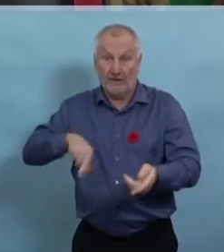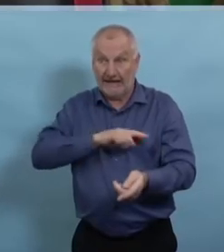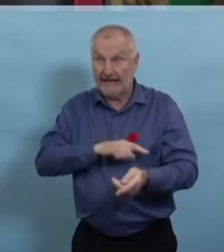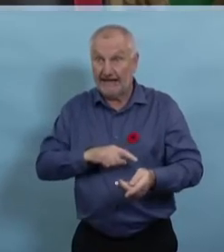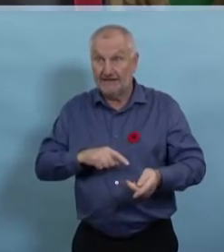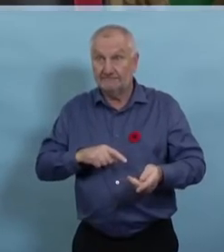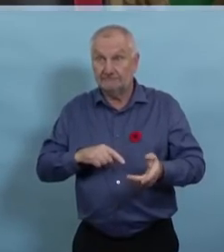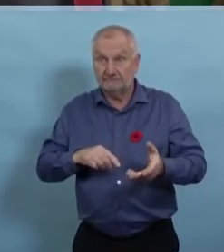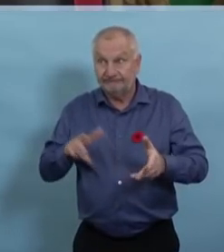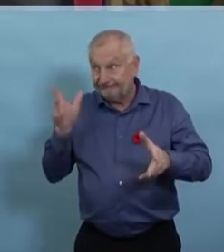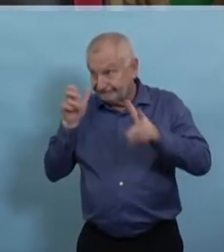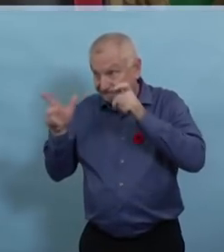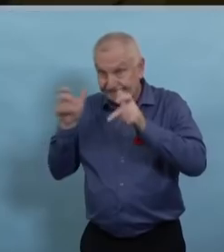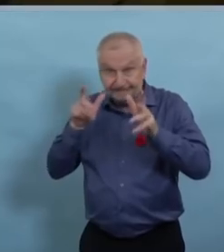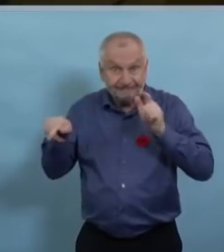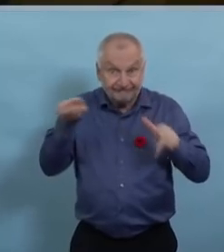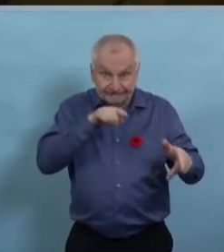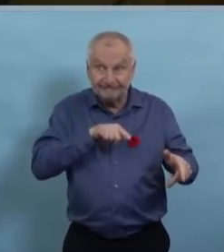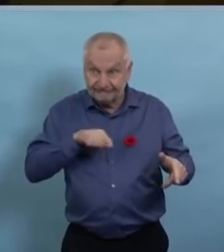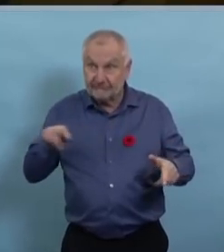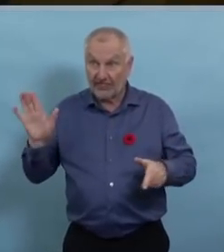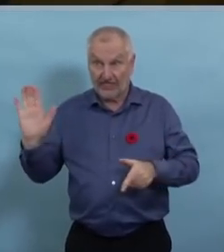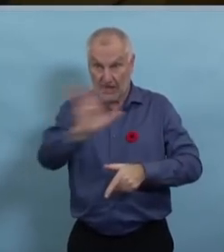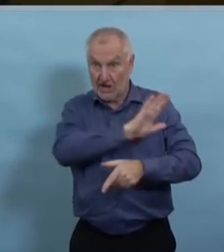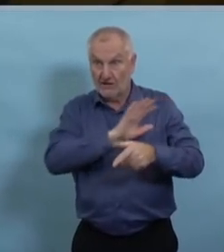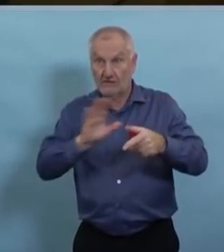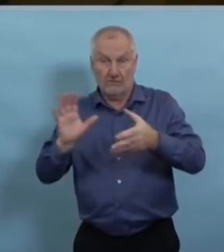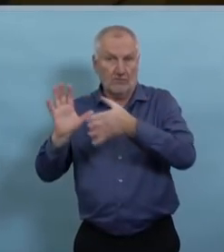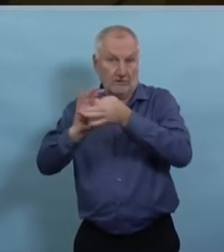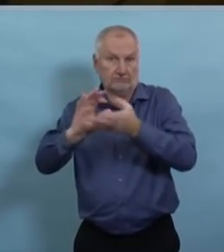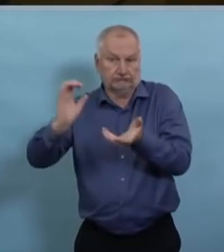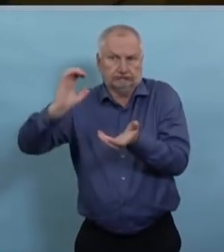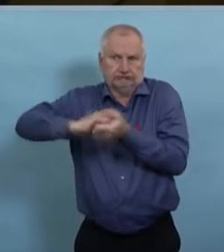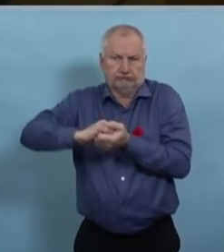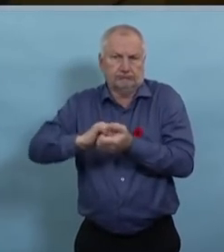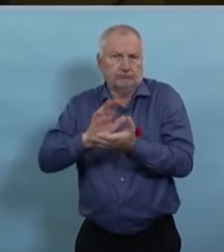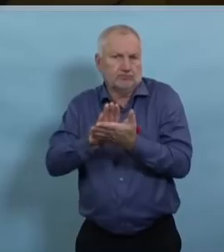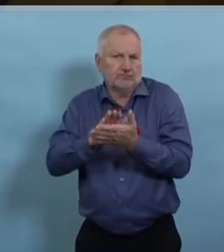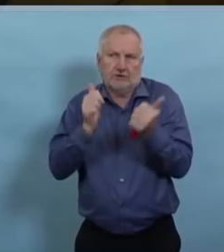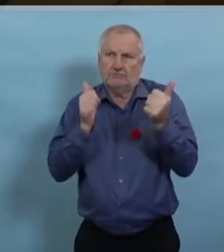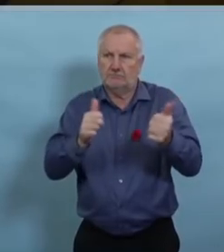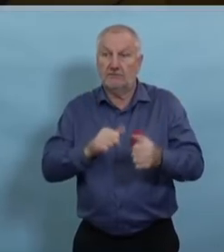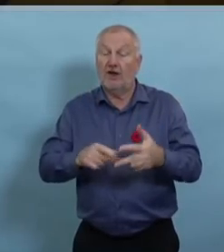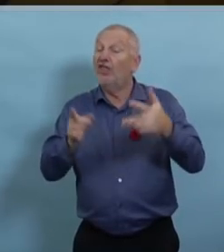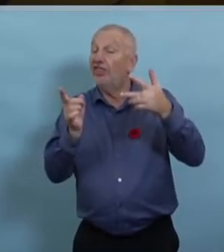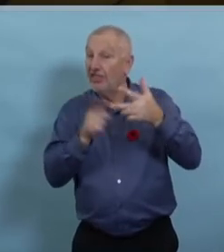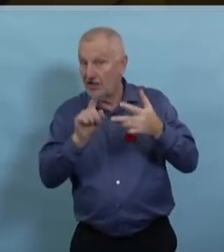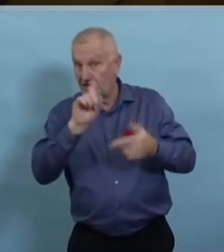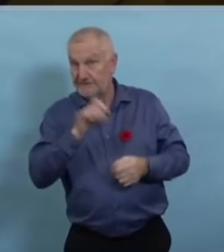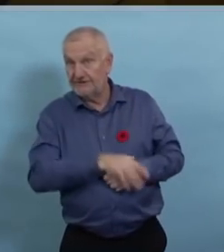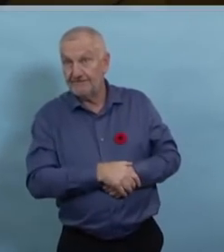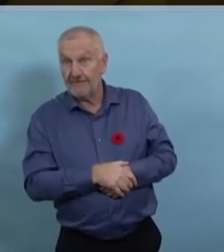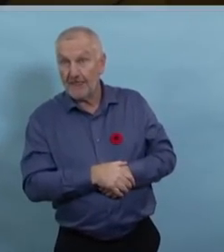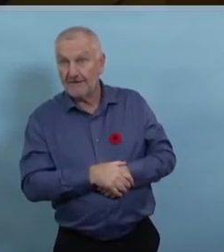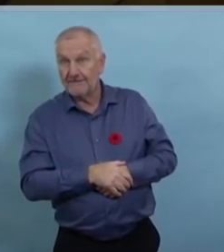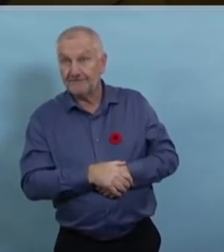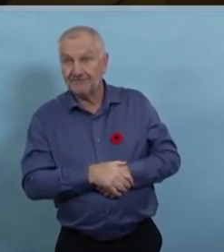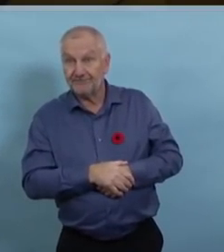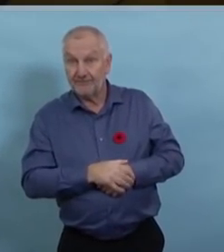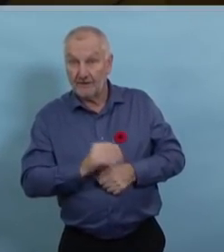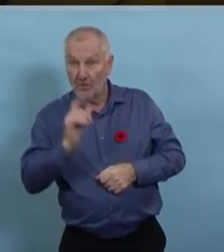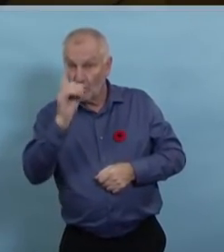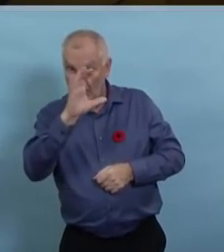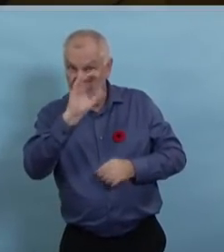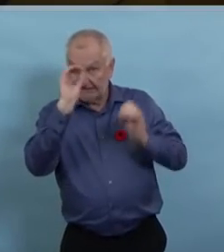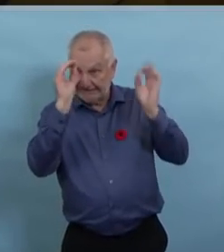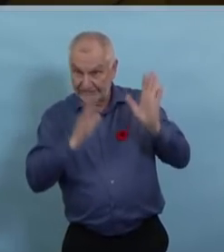divisions. Okay, perfect. And my last question, the 100 teachers and the 20 EAs, they are just going